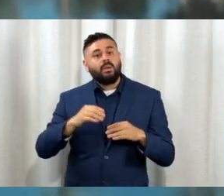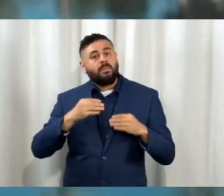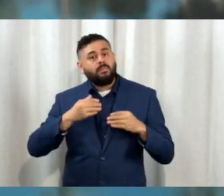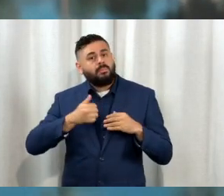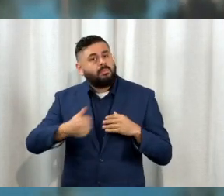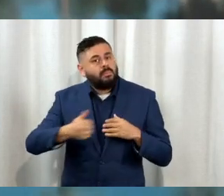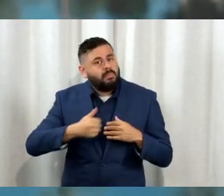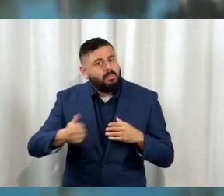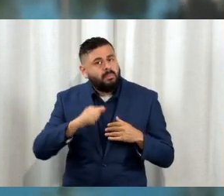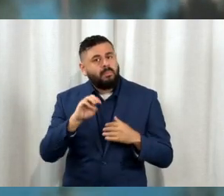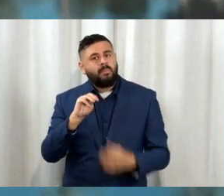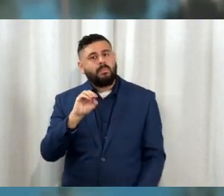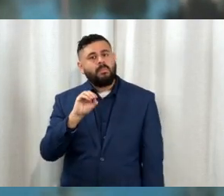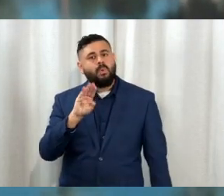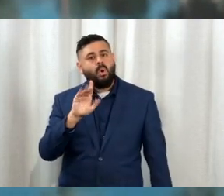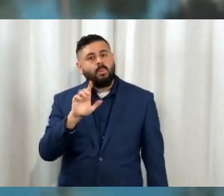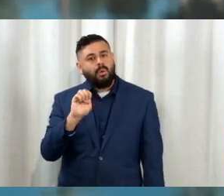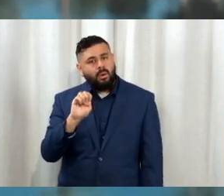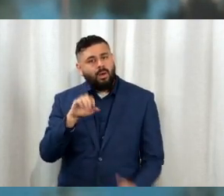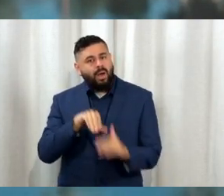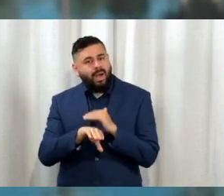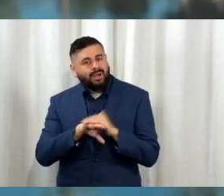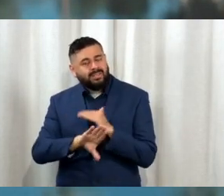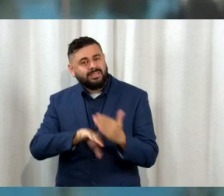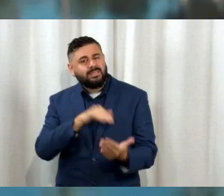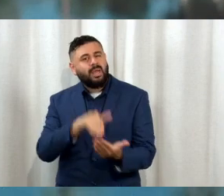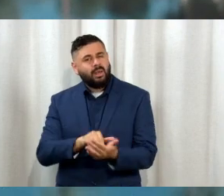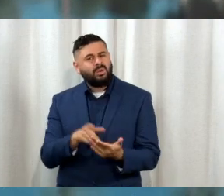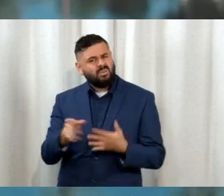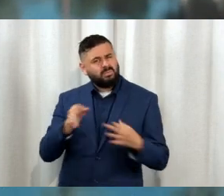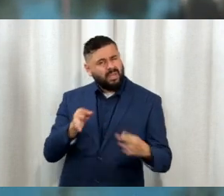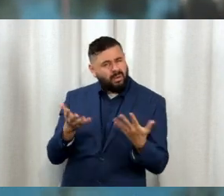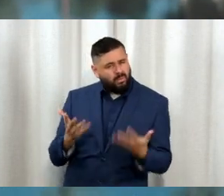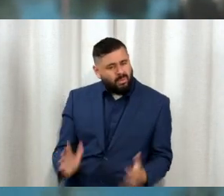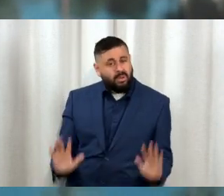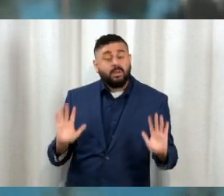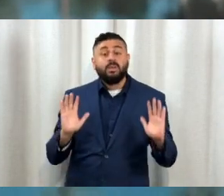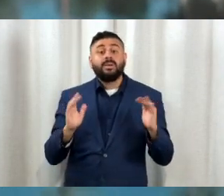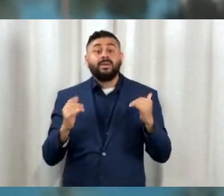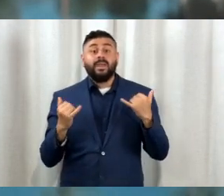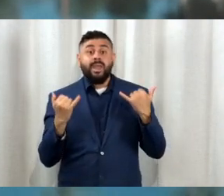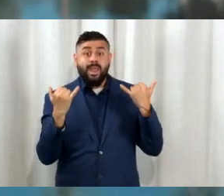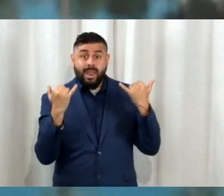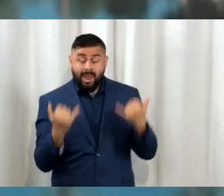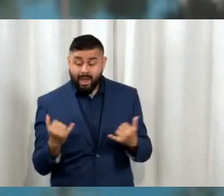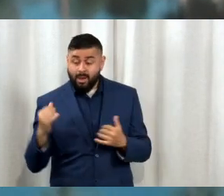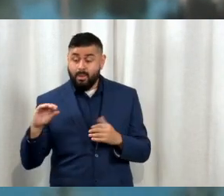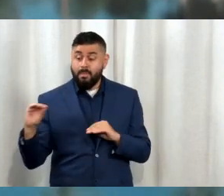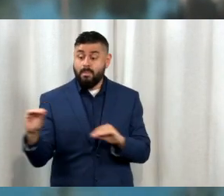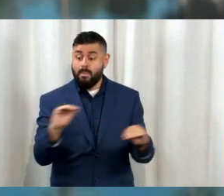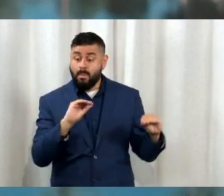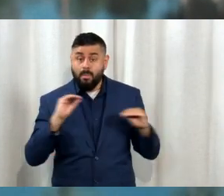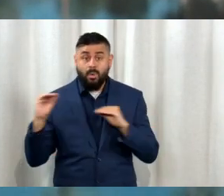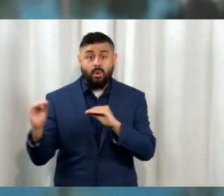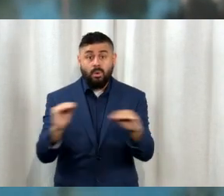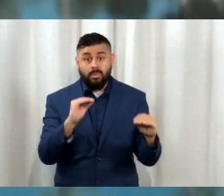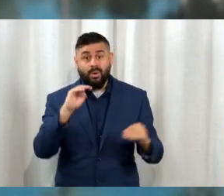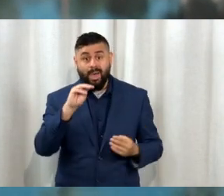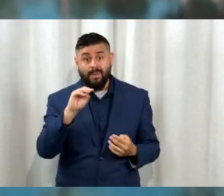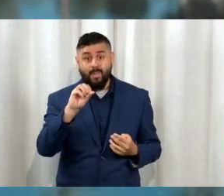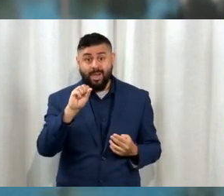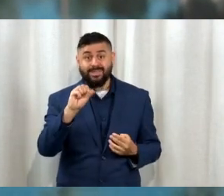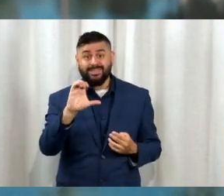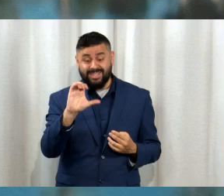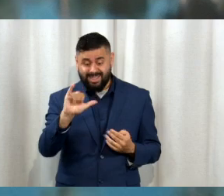talked about. I think you've gone deep dive with the team here about how that works. But now bringing like a mobile MSC out